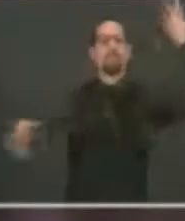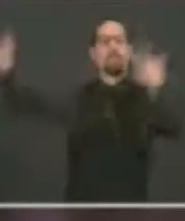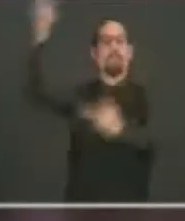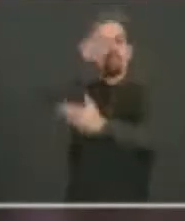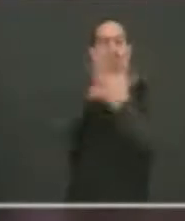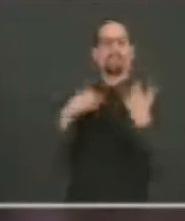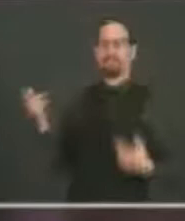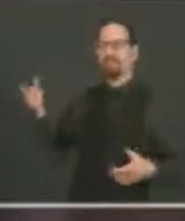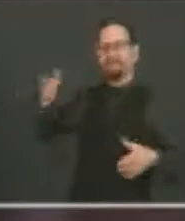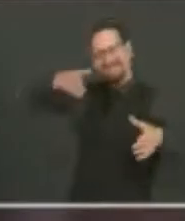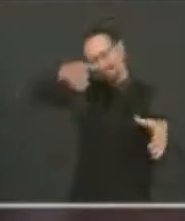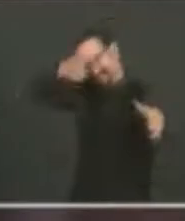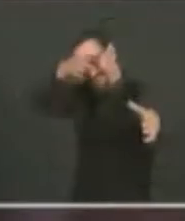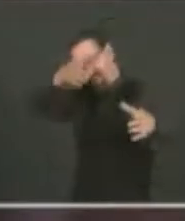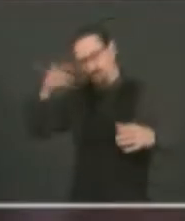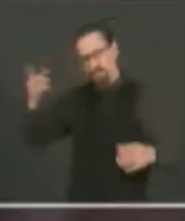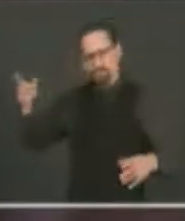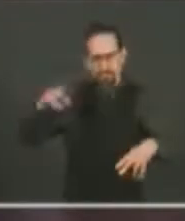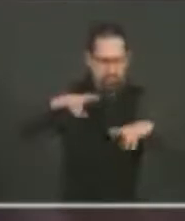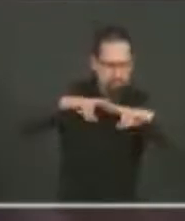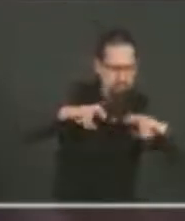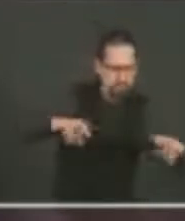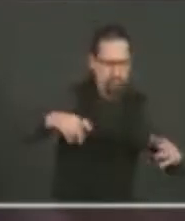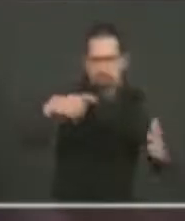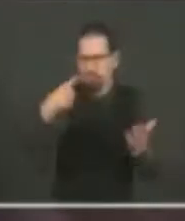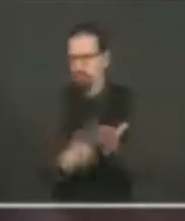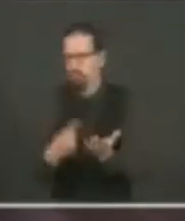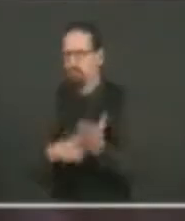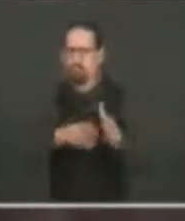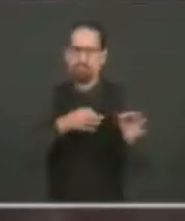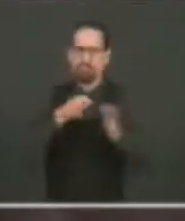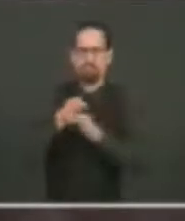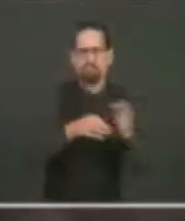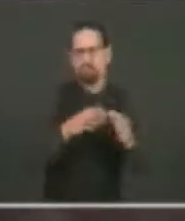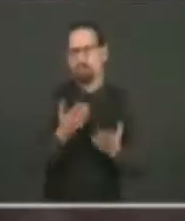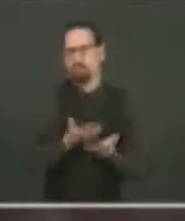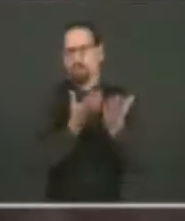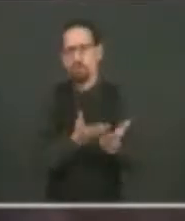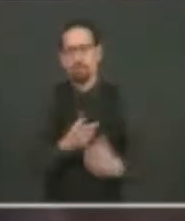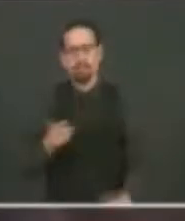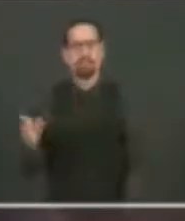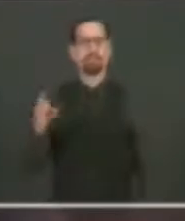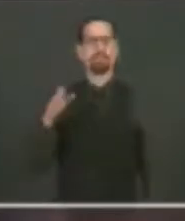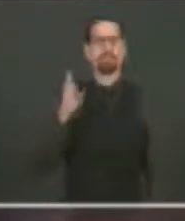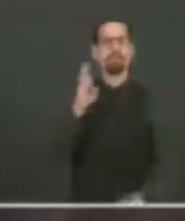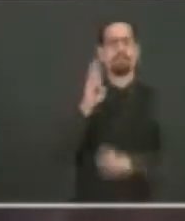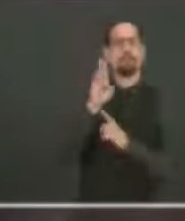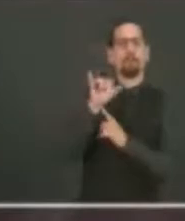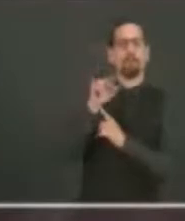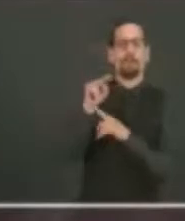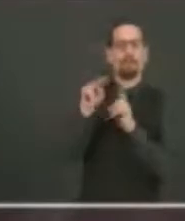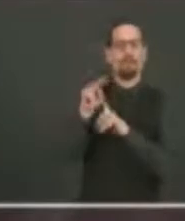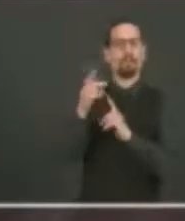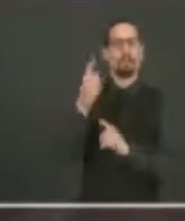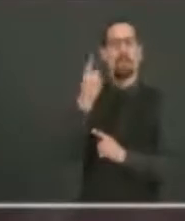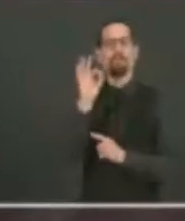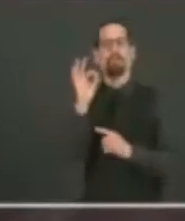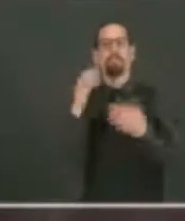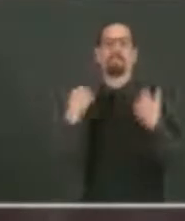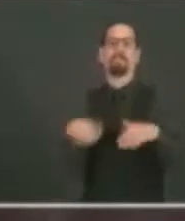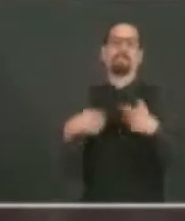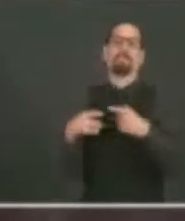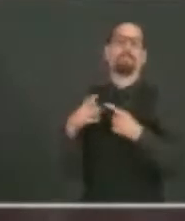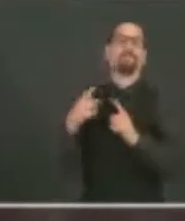Dr. Burns is one of the many people across our entire state government response who is